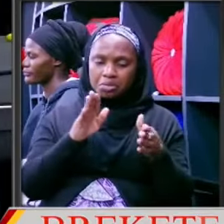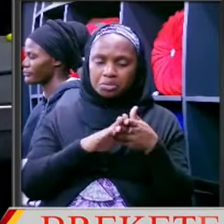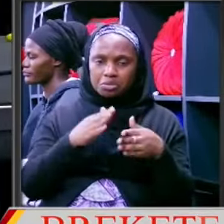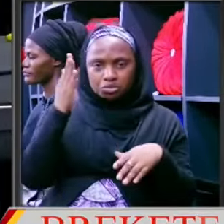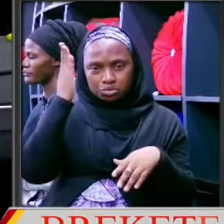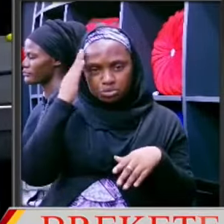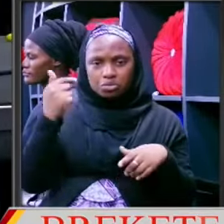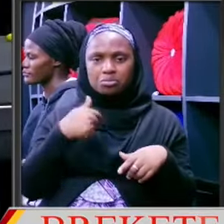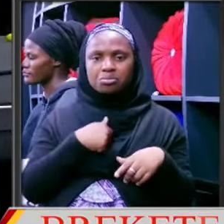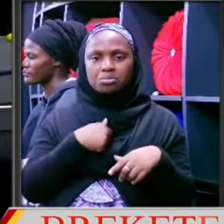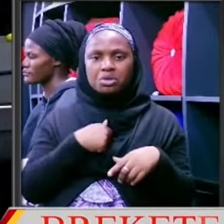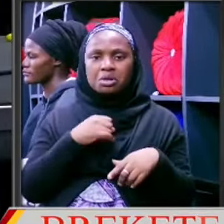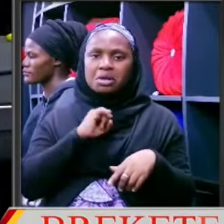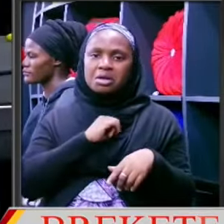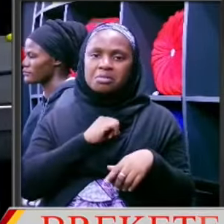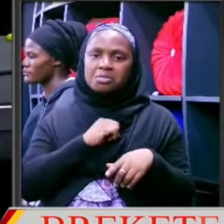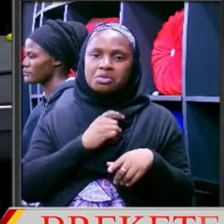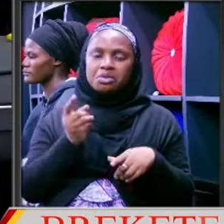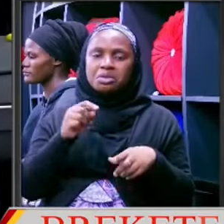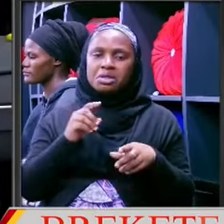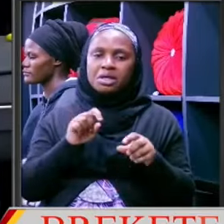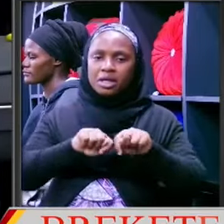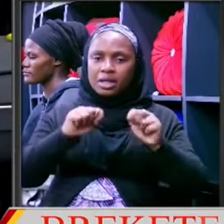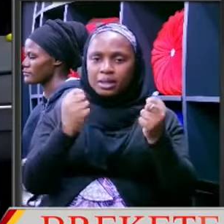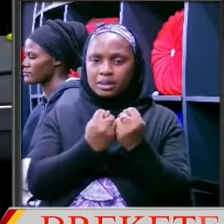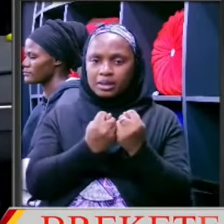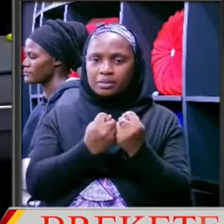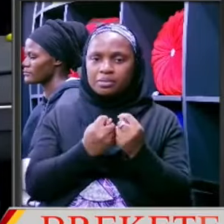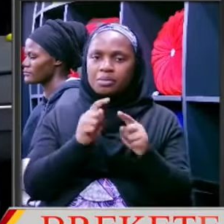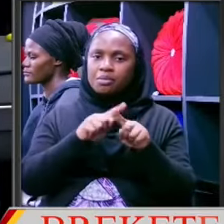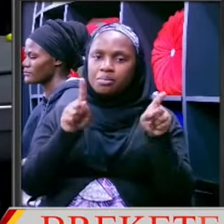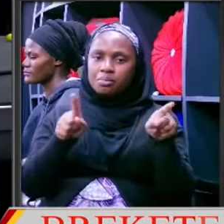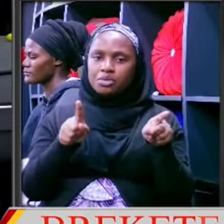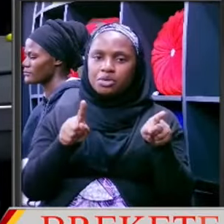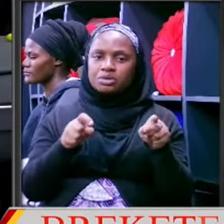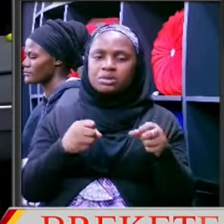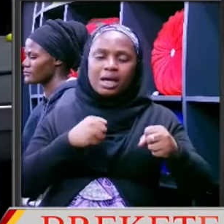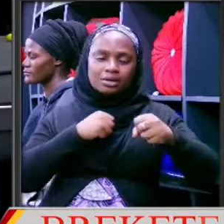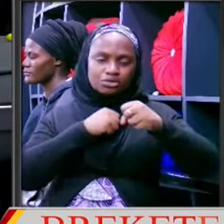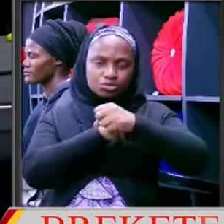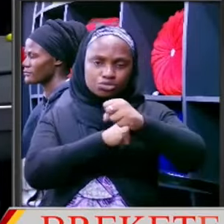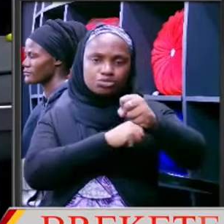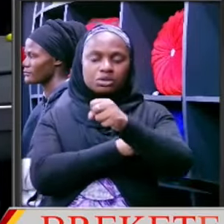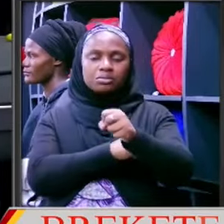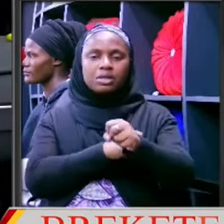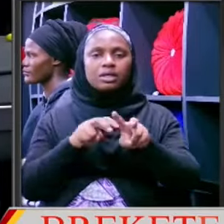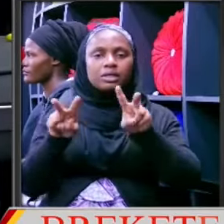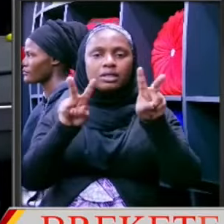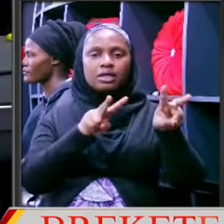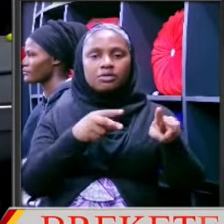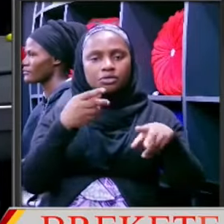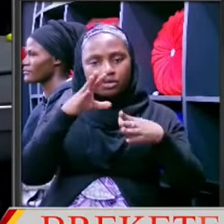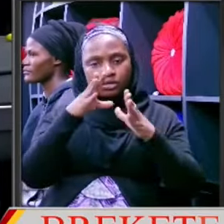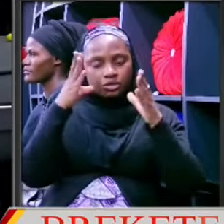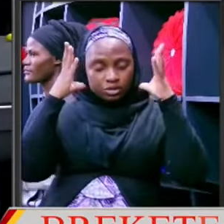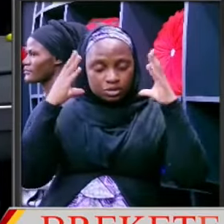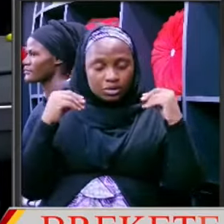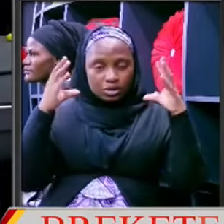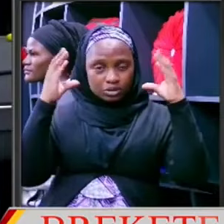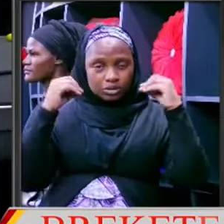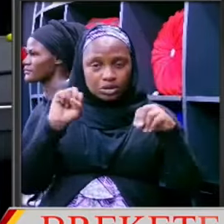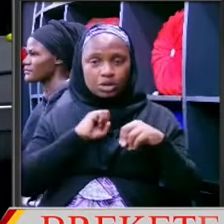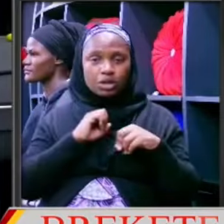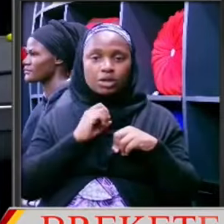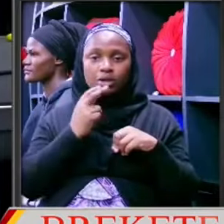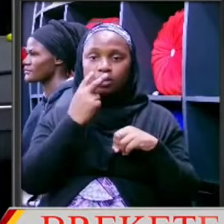awareness. I am not deterred by the numerous challenges, but strengthened by the various experiences. I